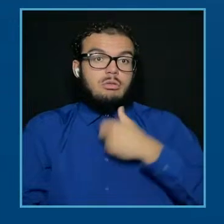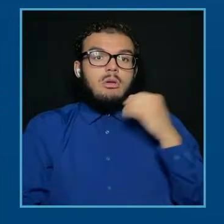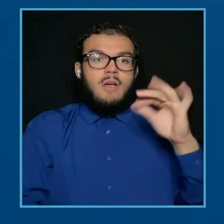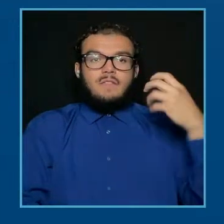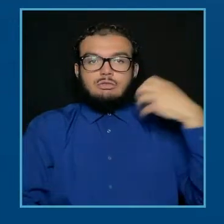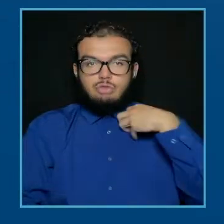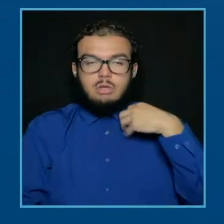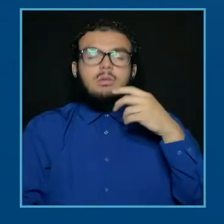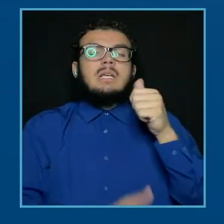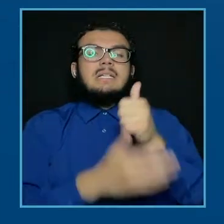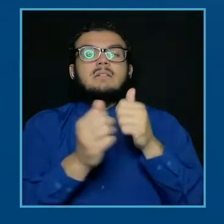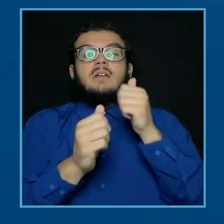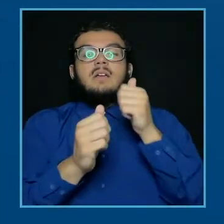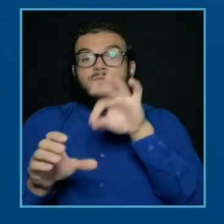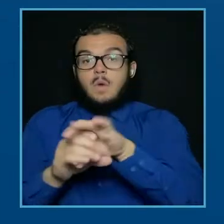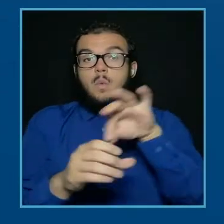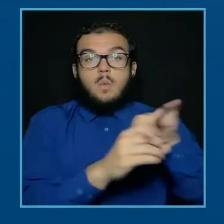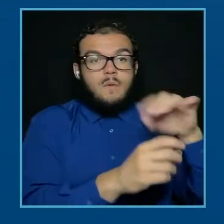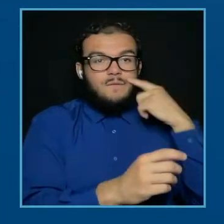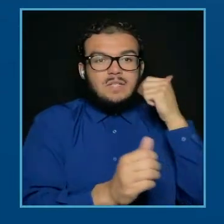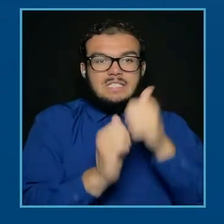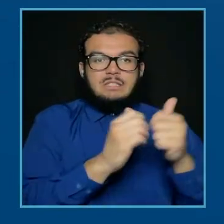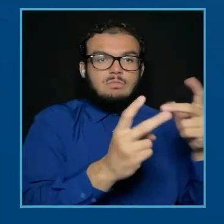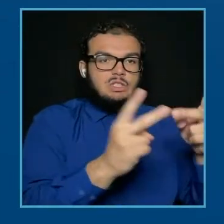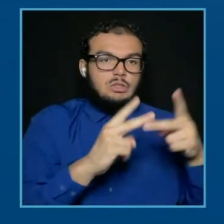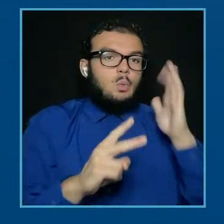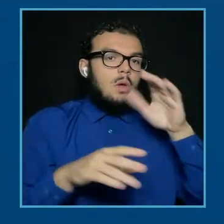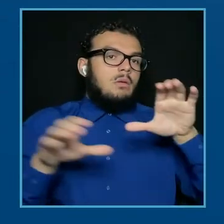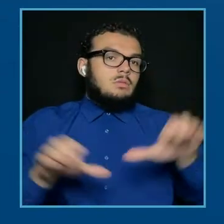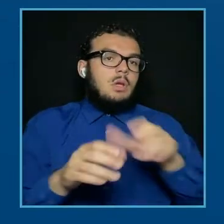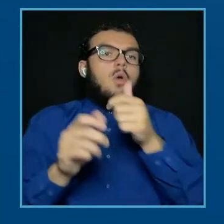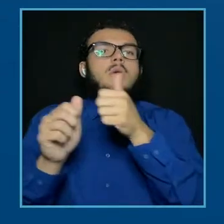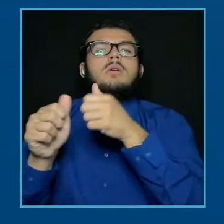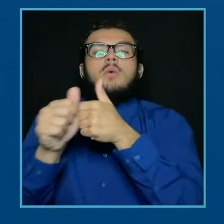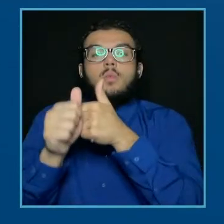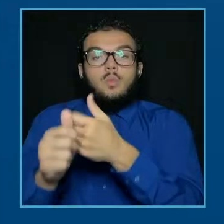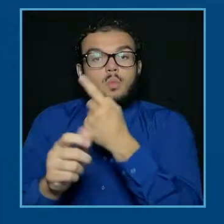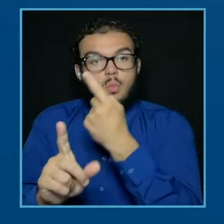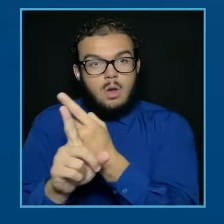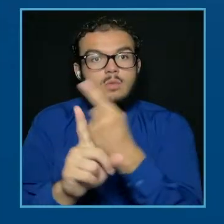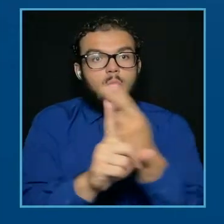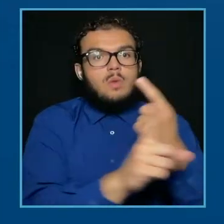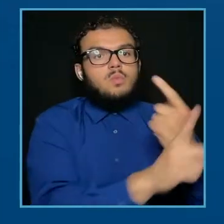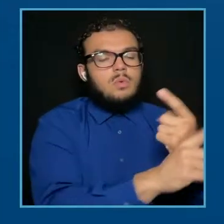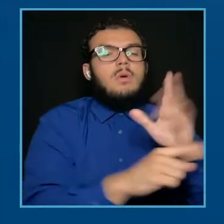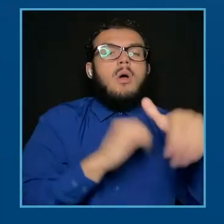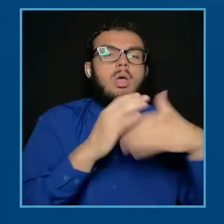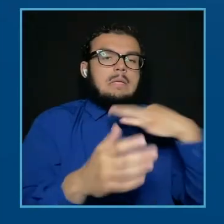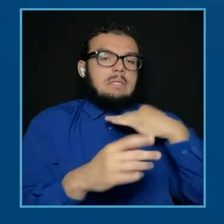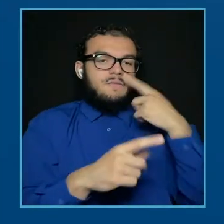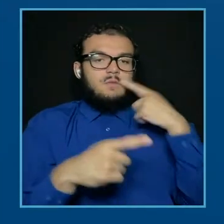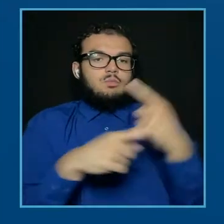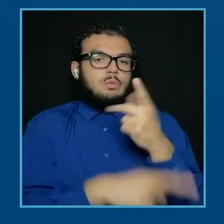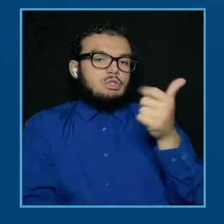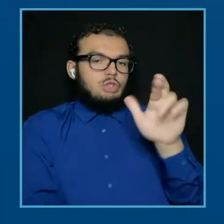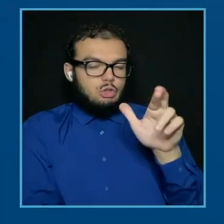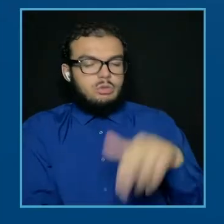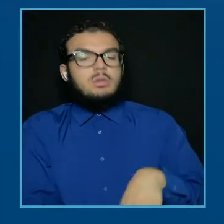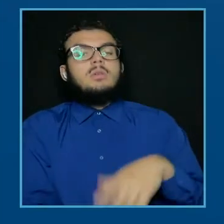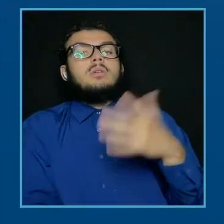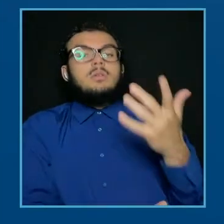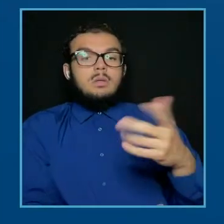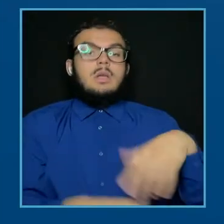each vice chairperson position will be conducted 1 at a time among all candidates of the appropriate gender. Whereas in